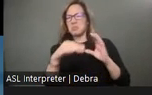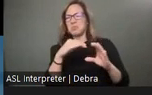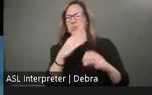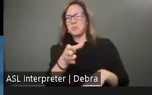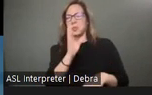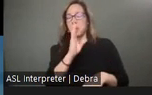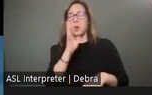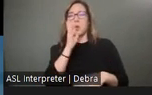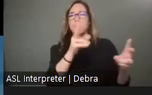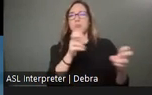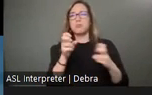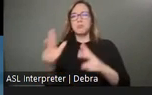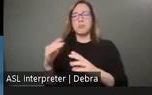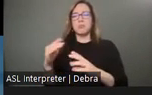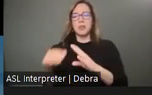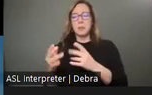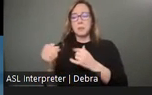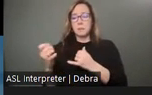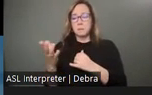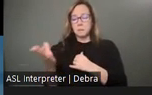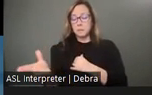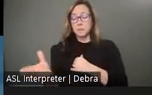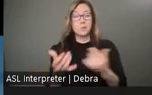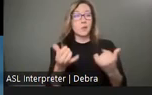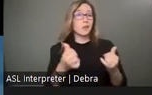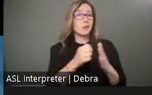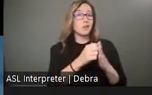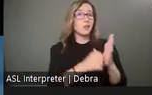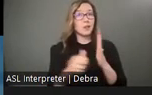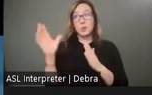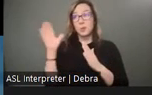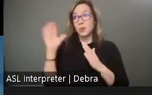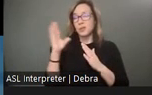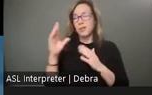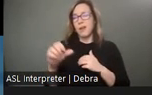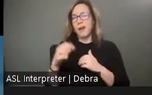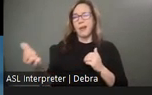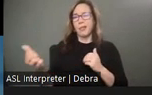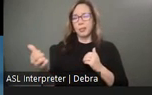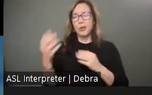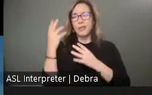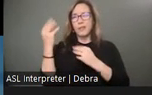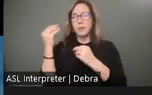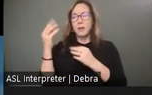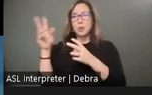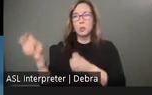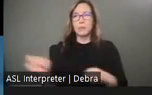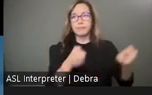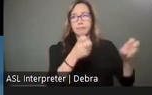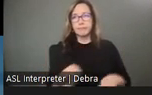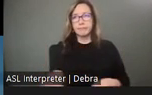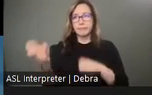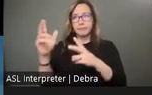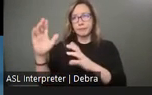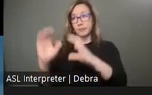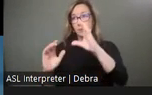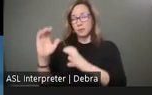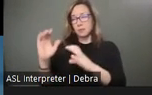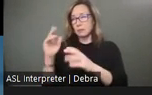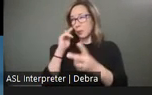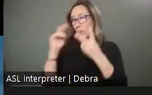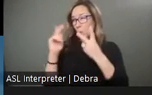in the chat now. Today's agenda, presentation, and other materials will be uploaded to the chat. To view the materials,